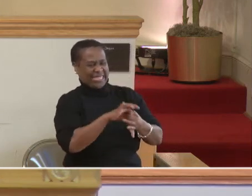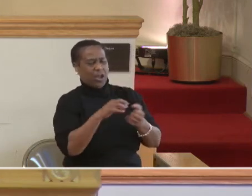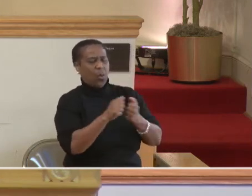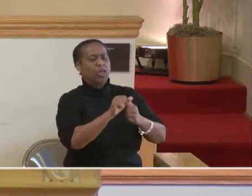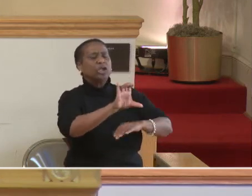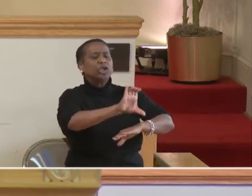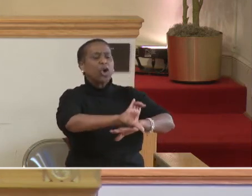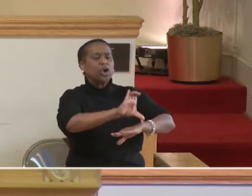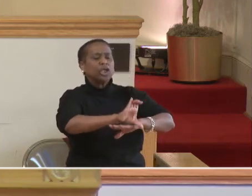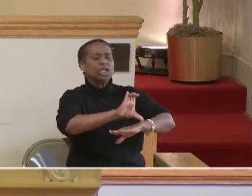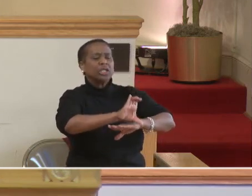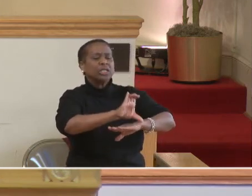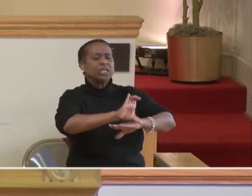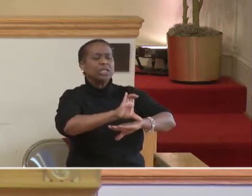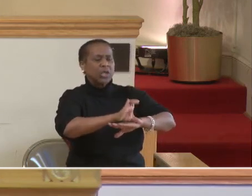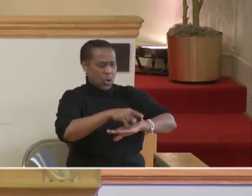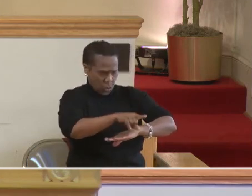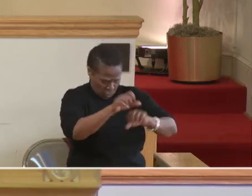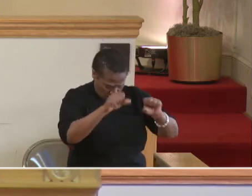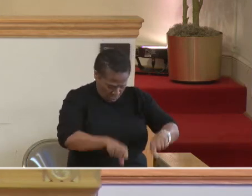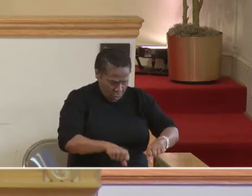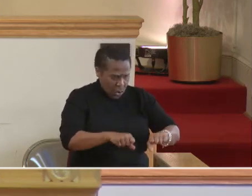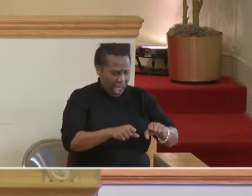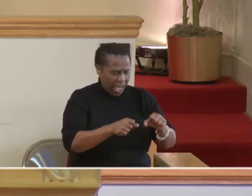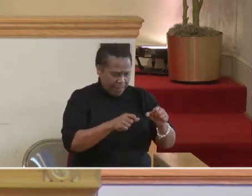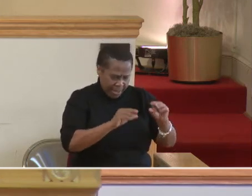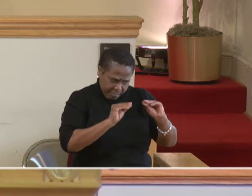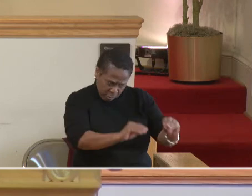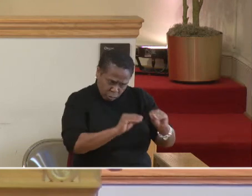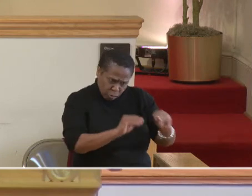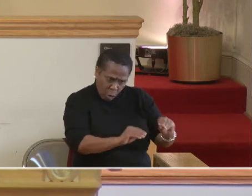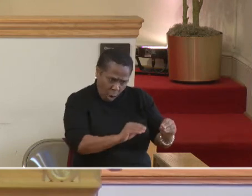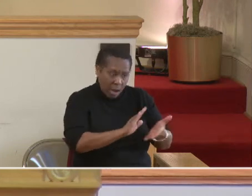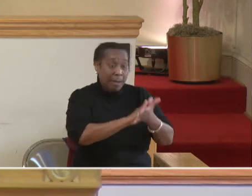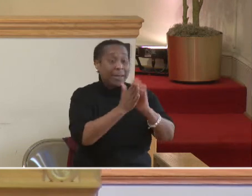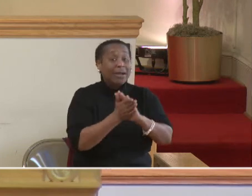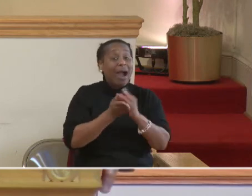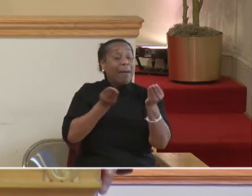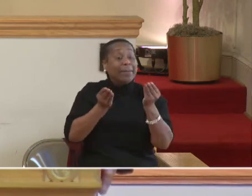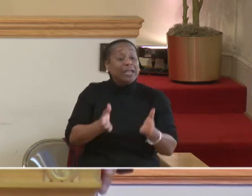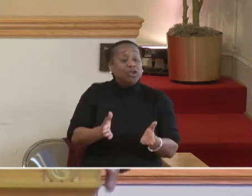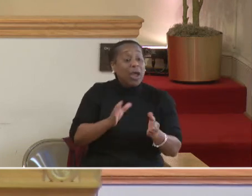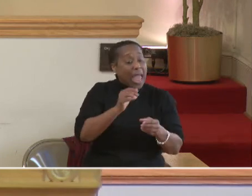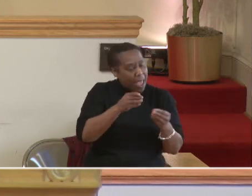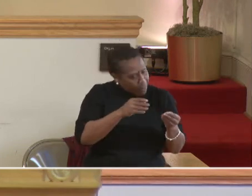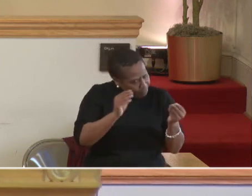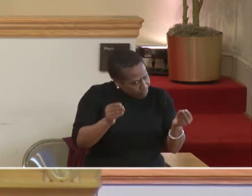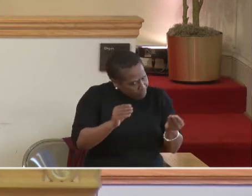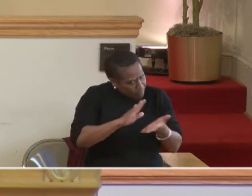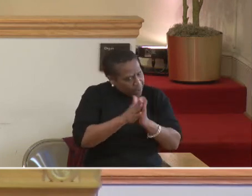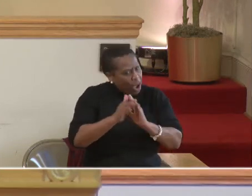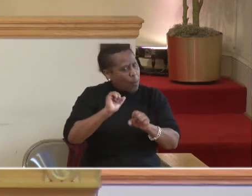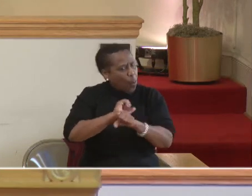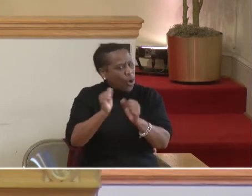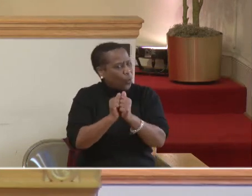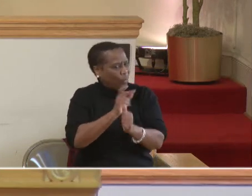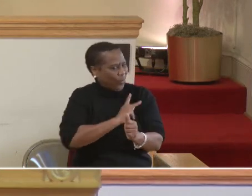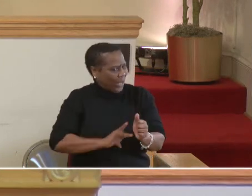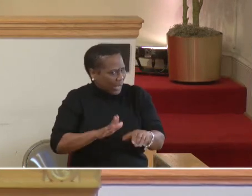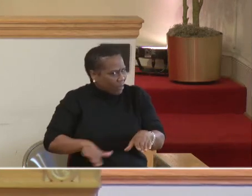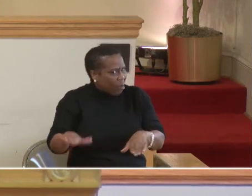church where you can be groomed for ministry and for the work of the kingdom. Then we invite you to